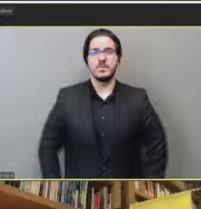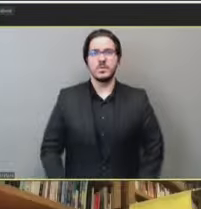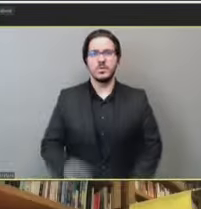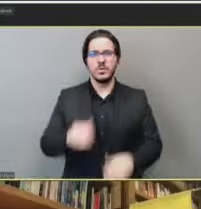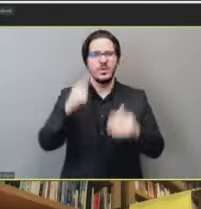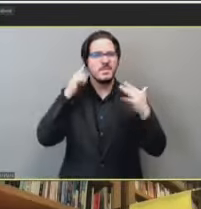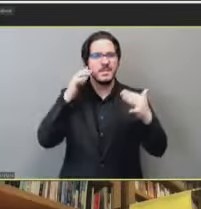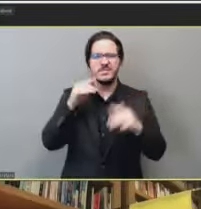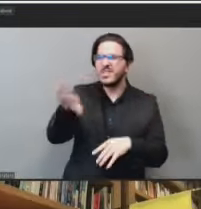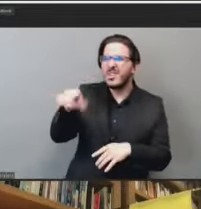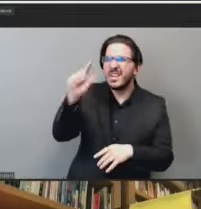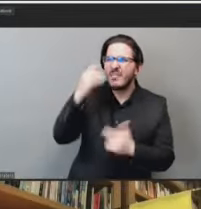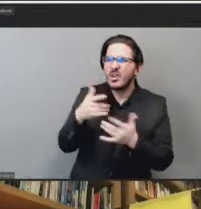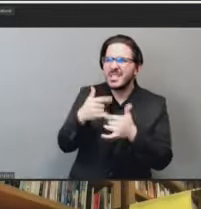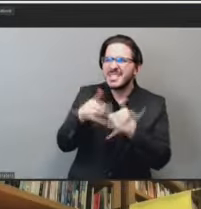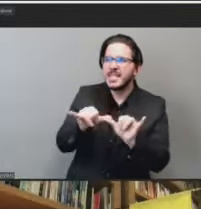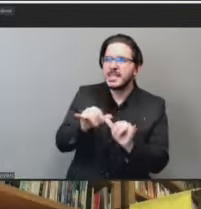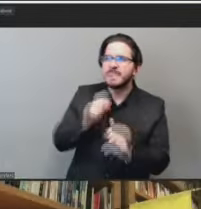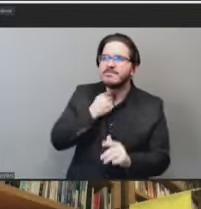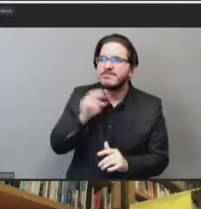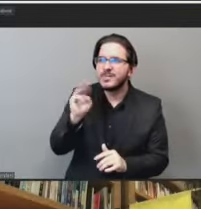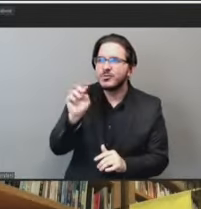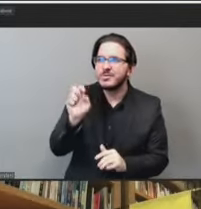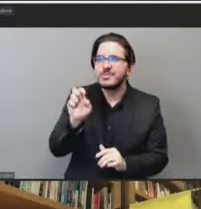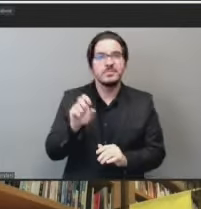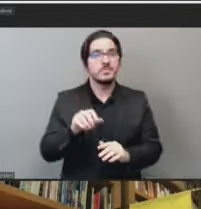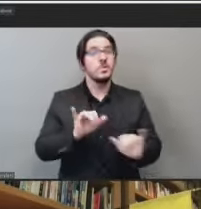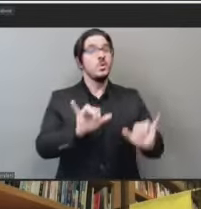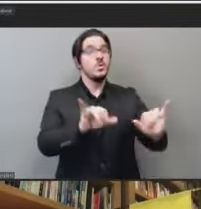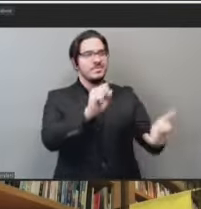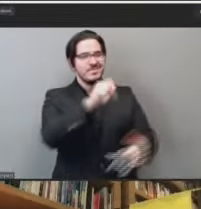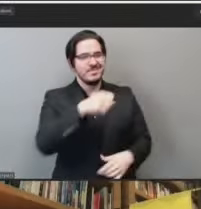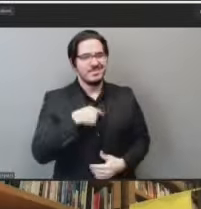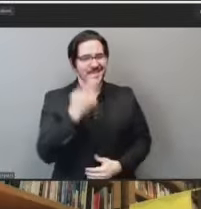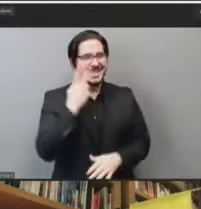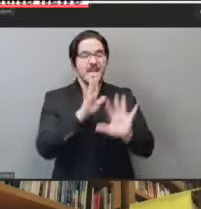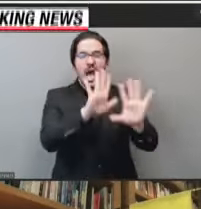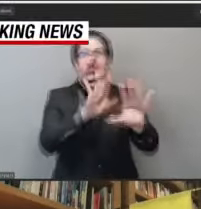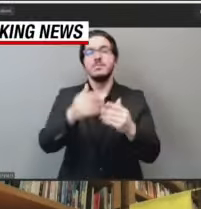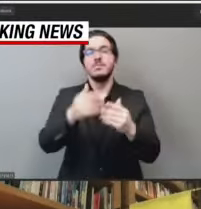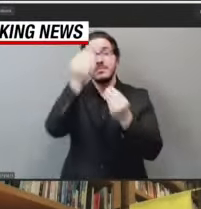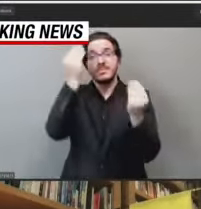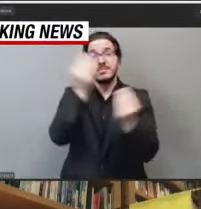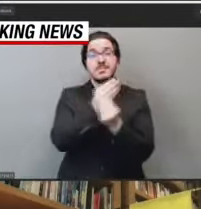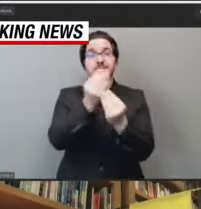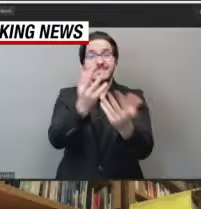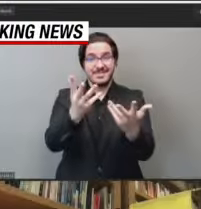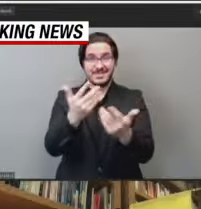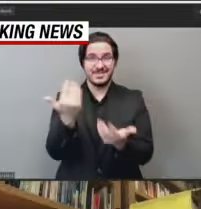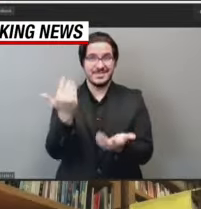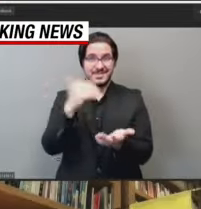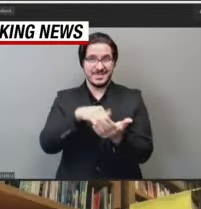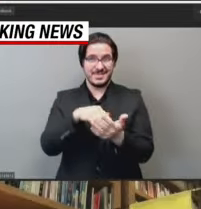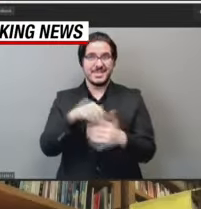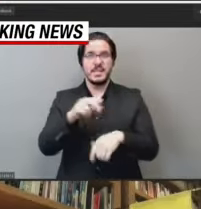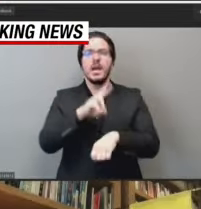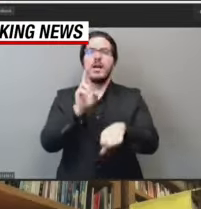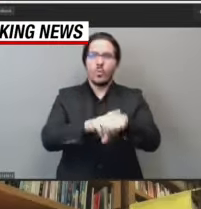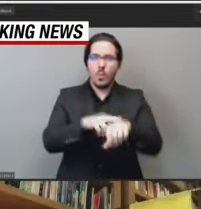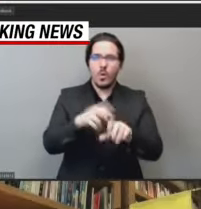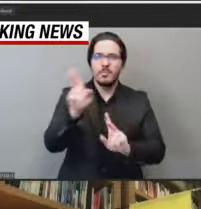Governor, you're still muted. Yeah, and I'm going to just let everyone know, and of course the folks watching at home and the